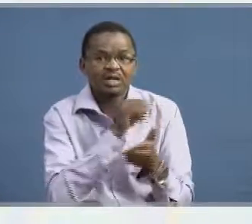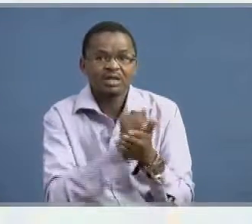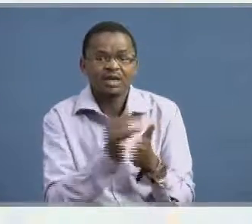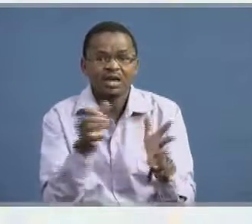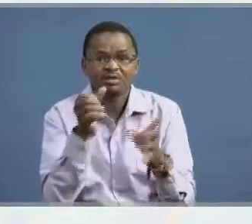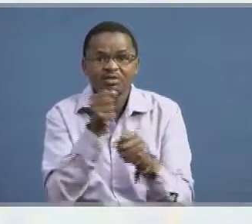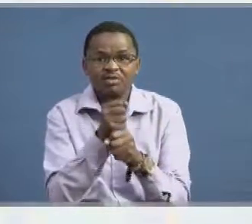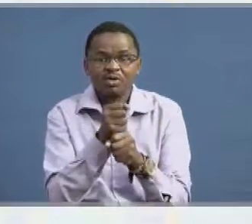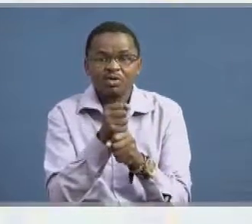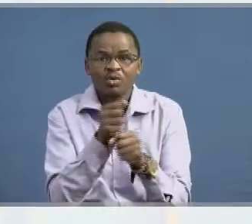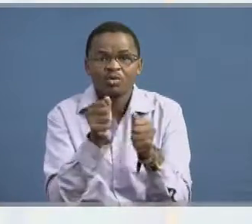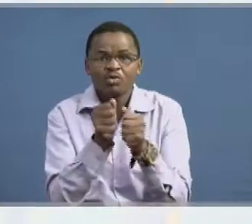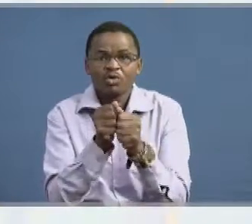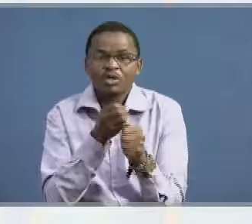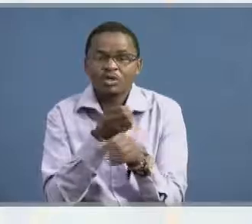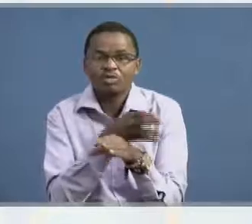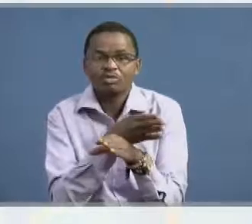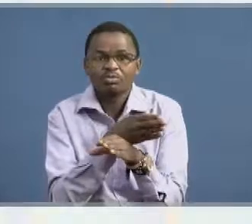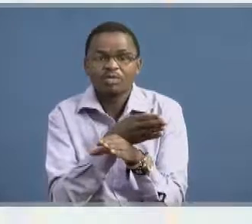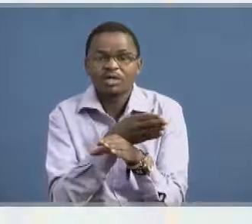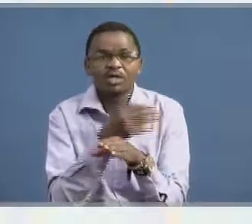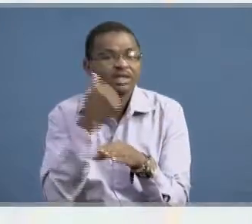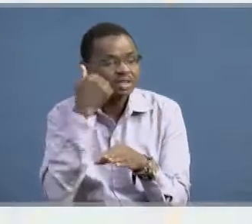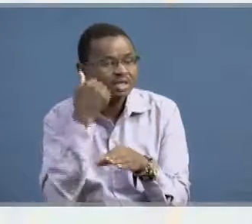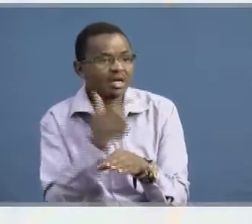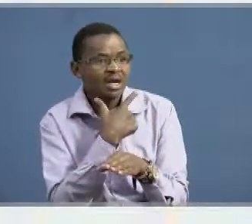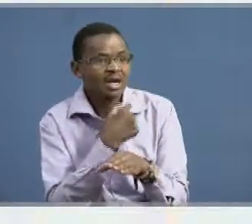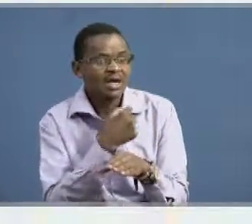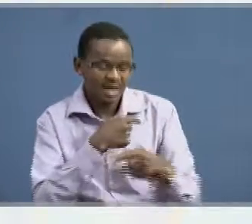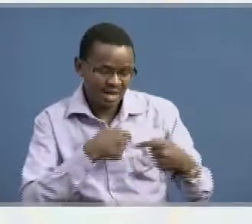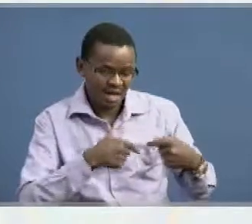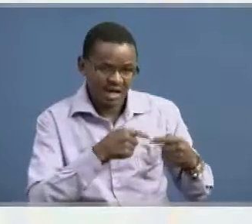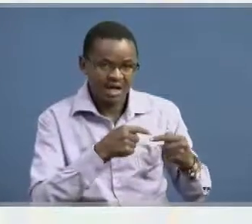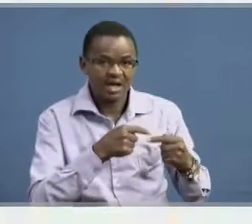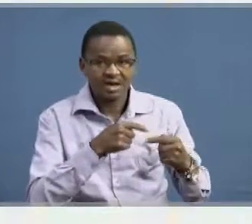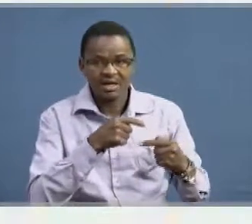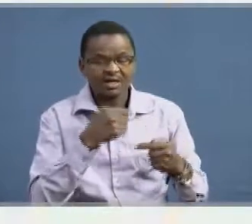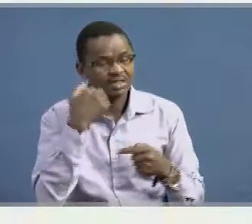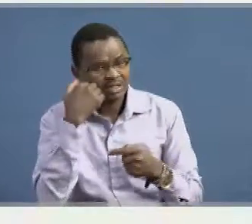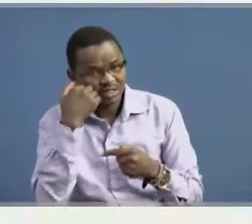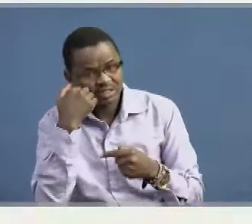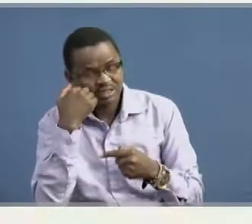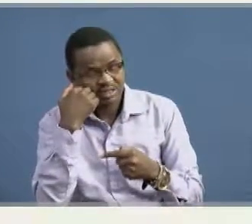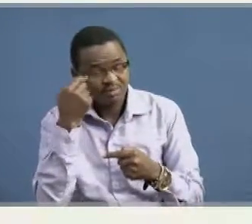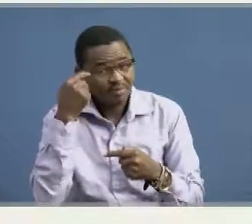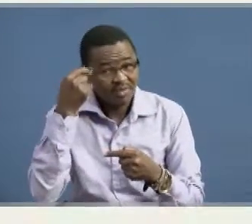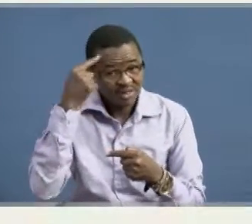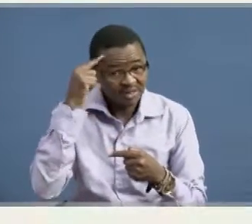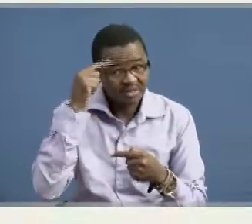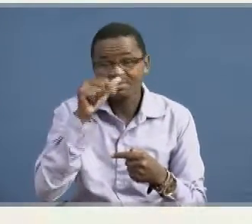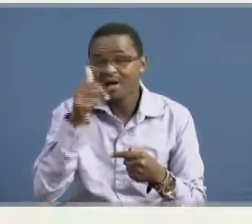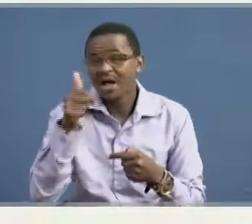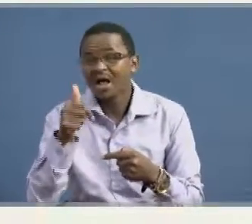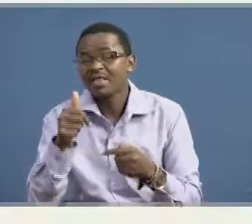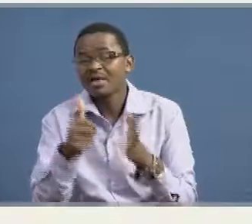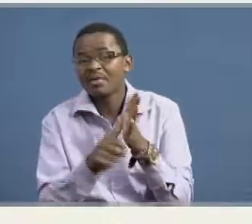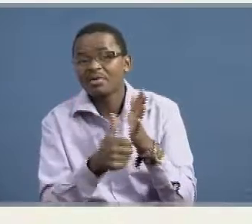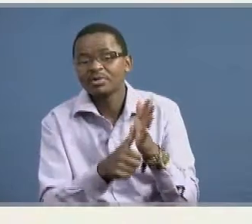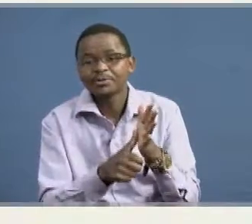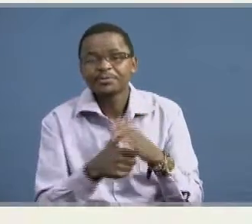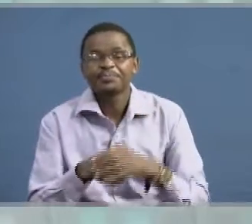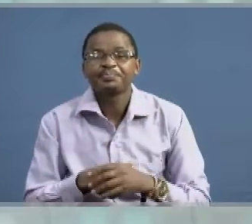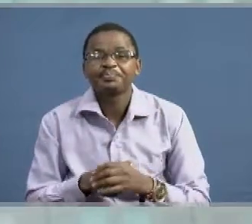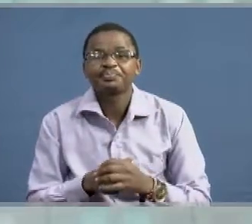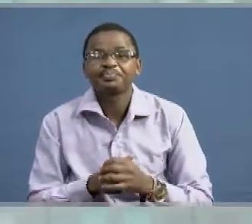with cancer and other complex diseases such as heart diseases, brain and other central nervous system problems.